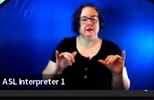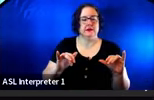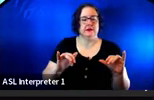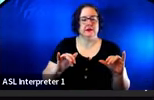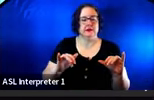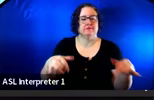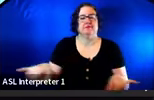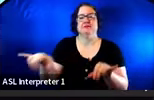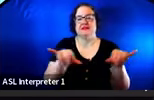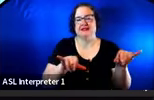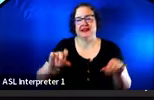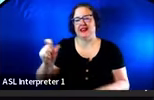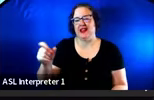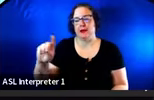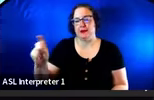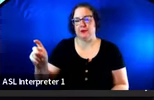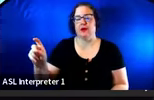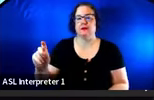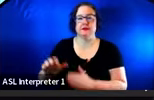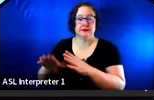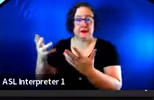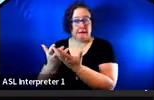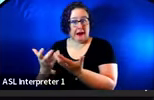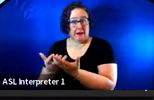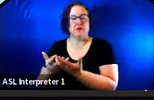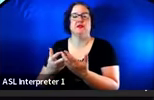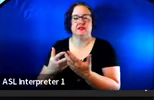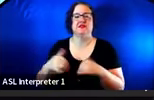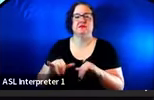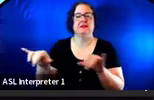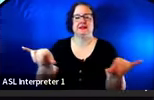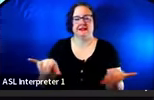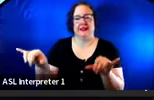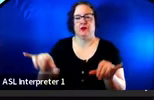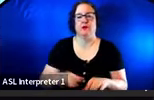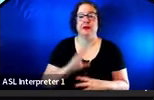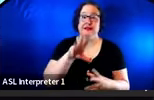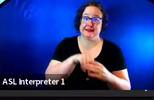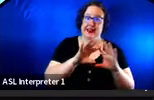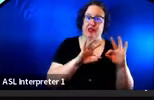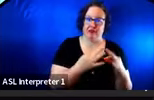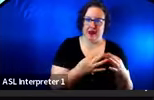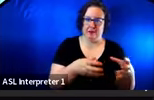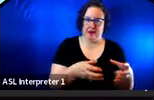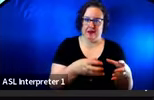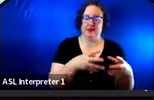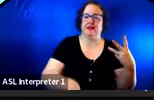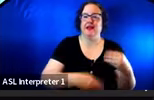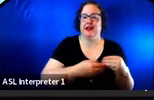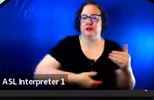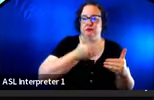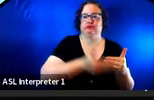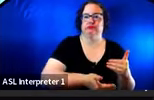controller because it's within the family of Xbox controllers, but they've gone the extra step of modifying it so that someone